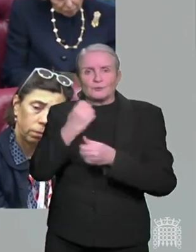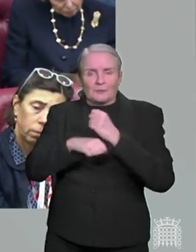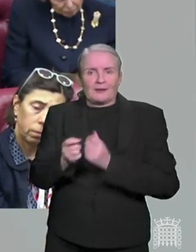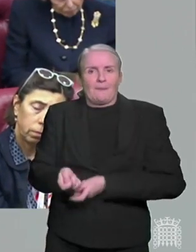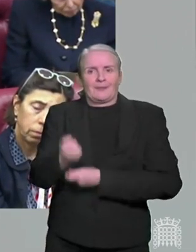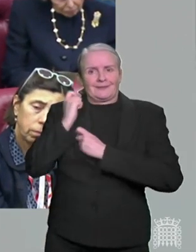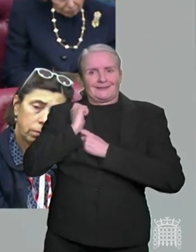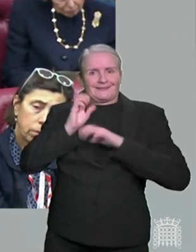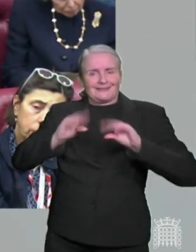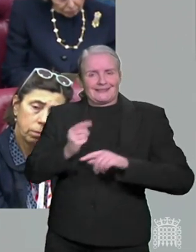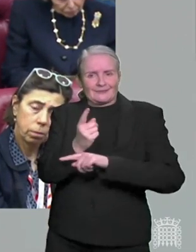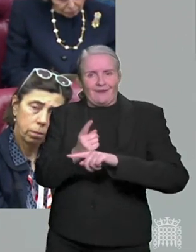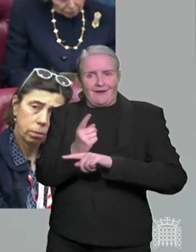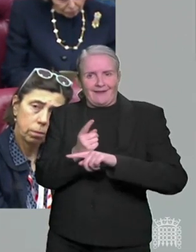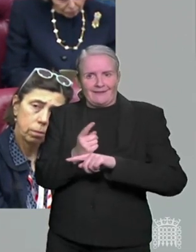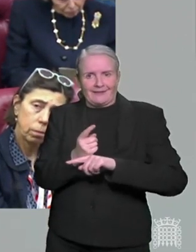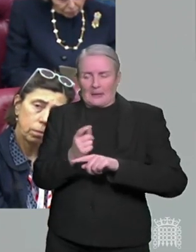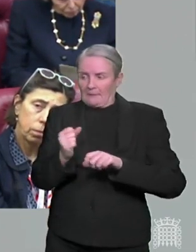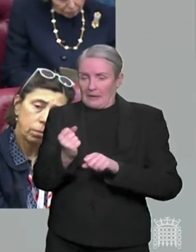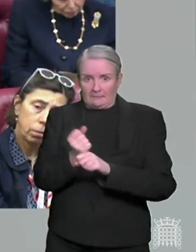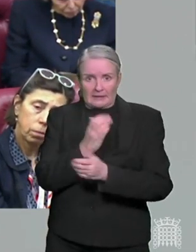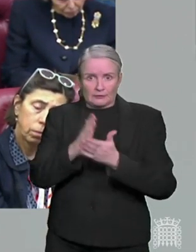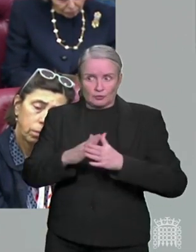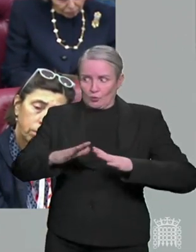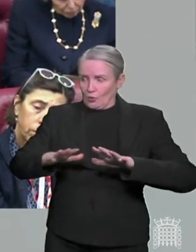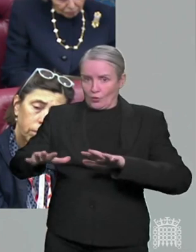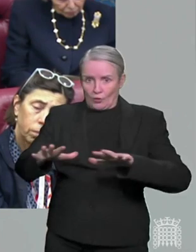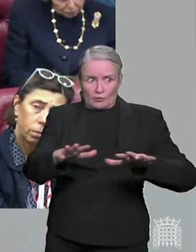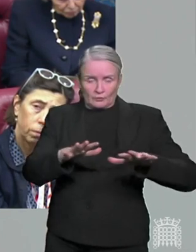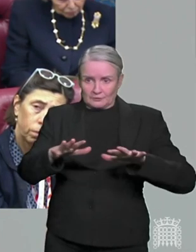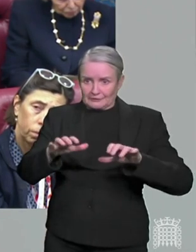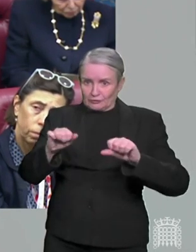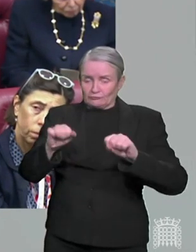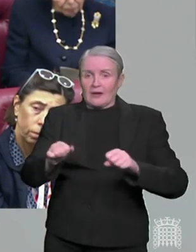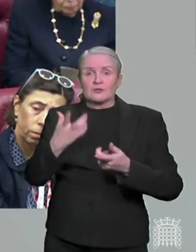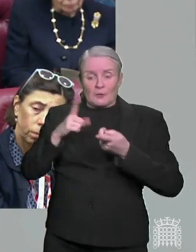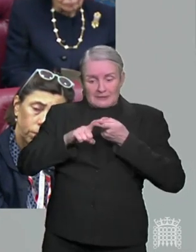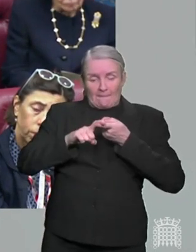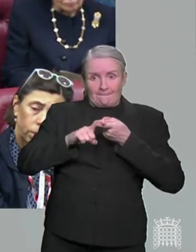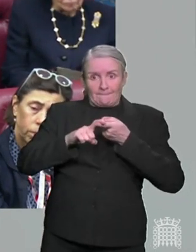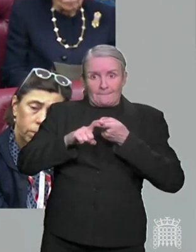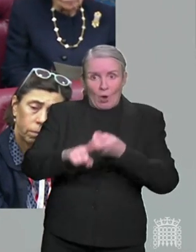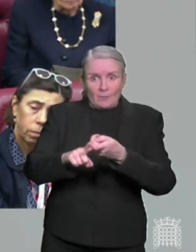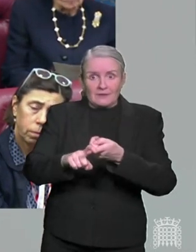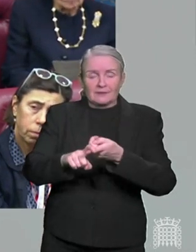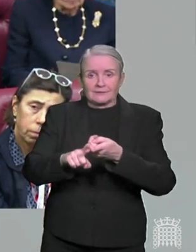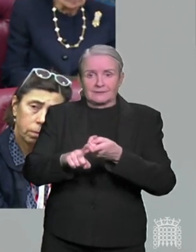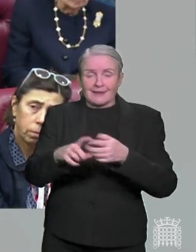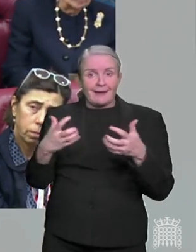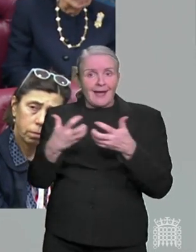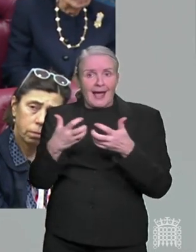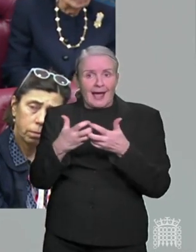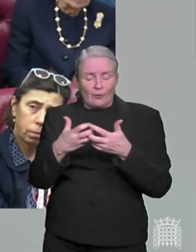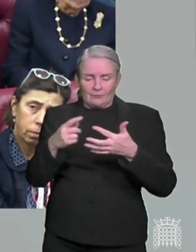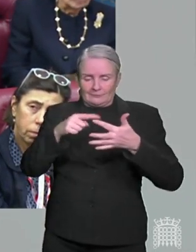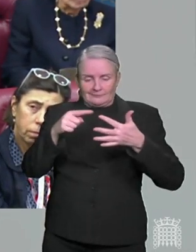sure the conditions are right for getting a stop in the fighting to mean a permanent ceasefire. The way you do that is by fulfilling a